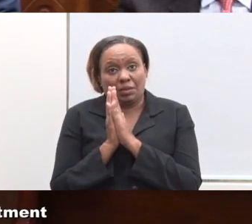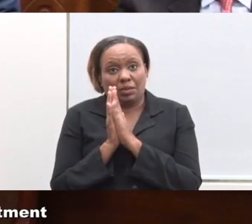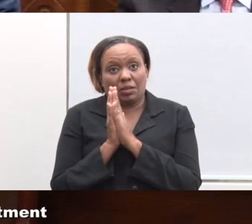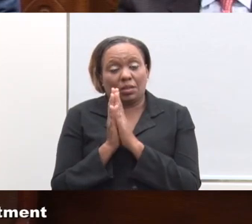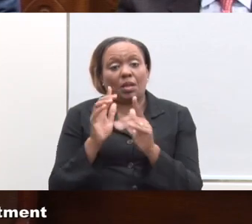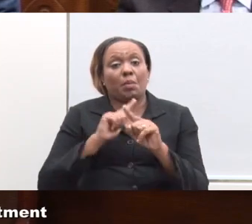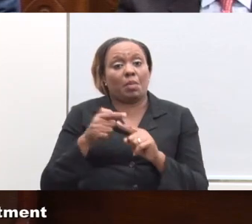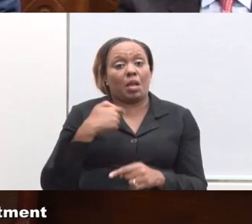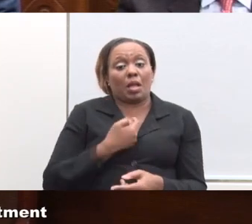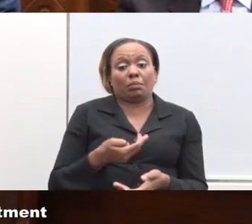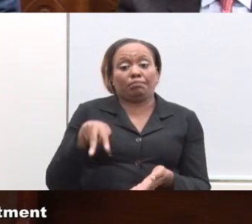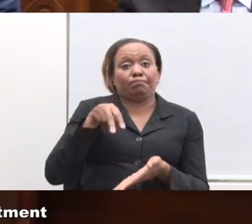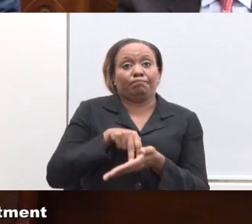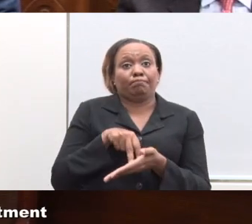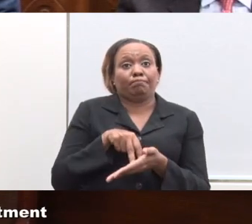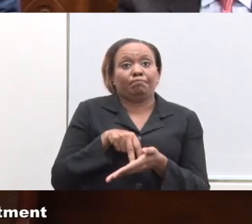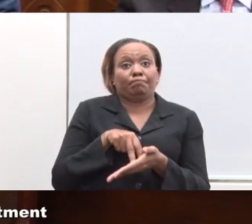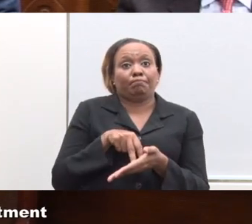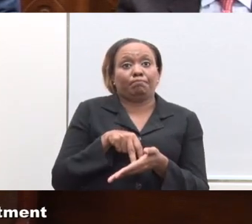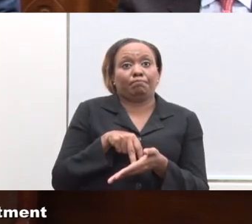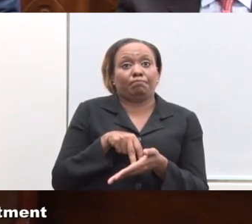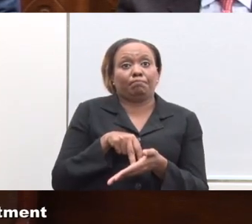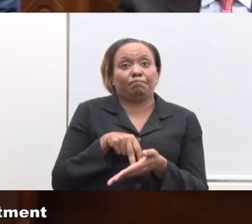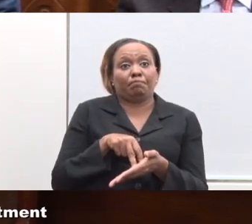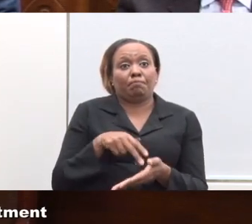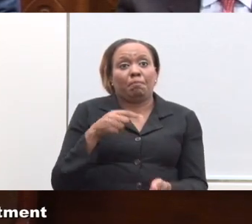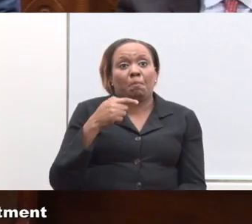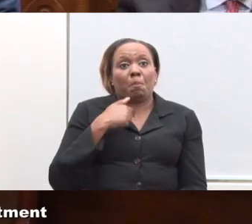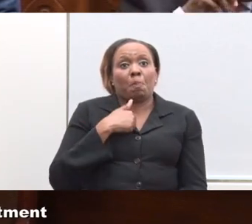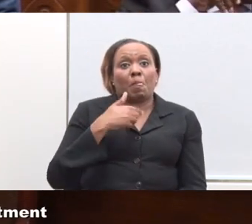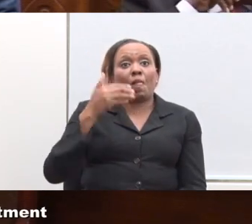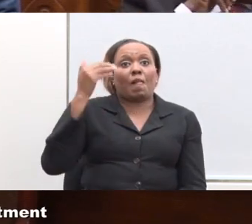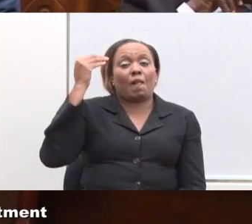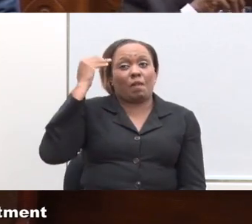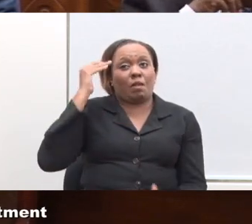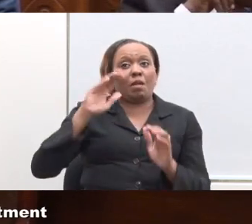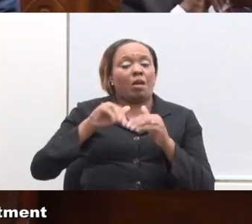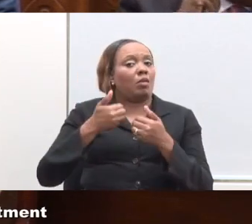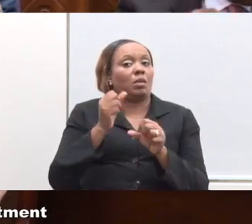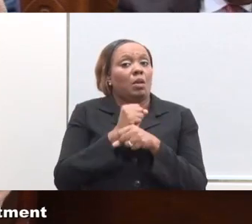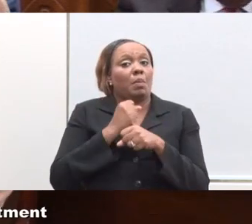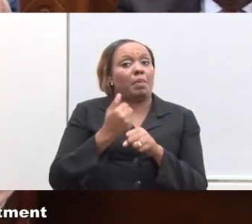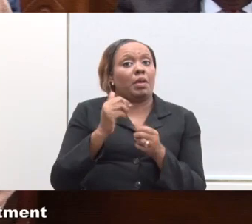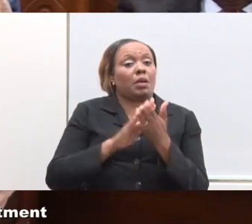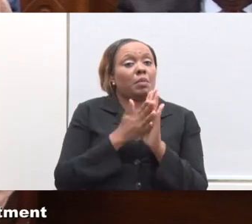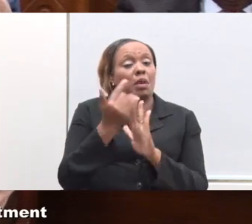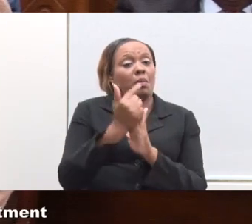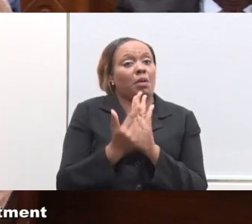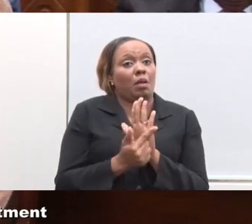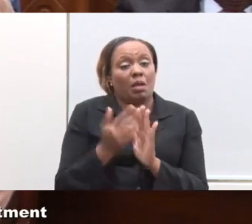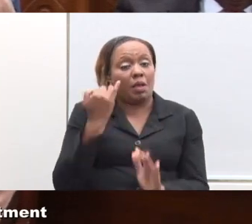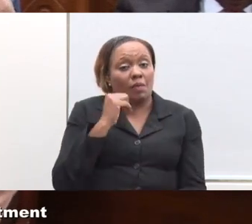of Barbados that knows how to convert entreaties and requests into laws.